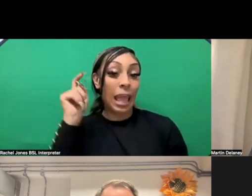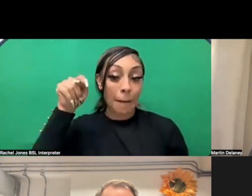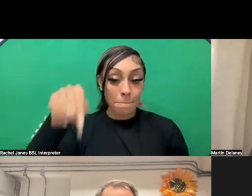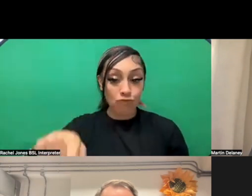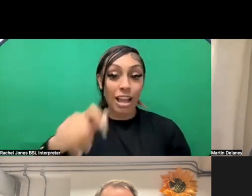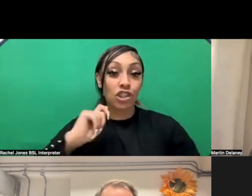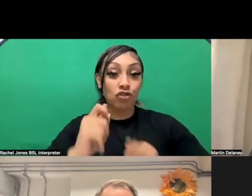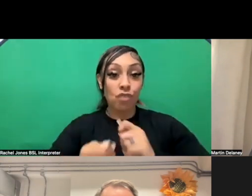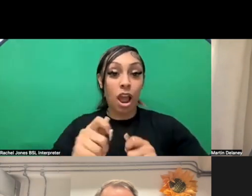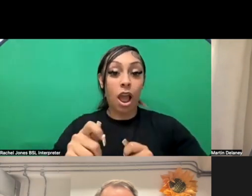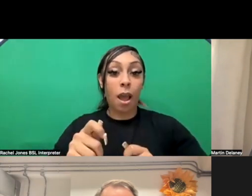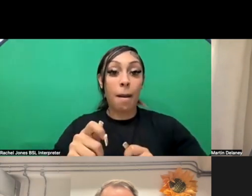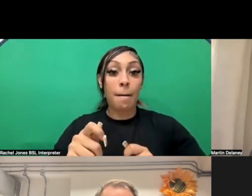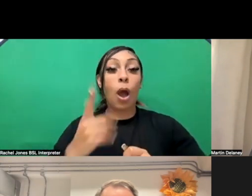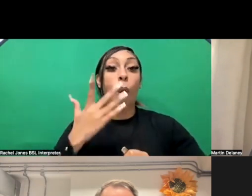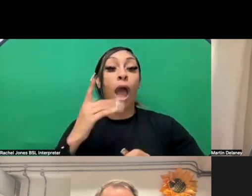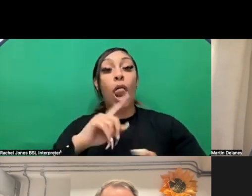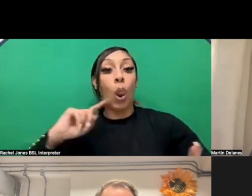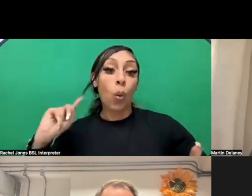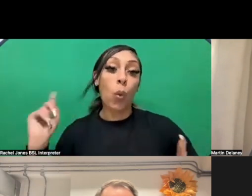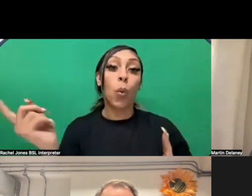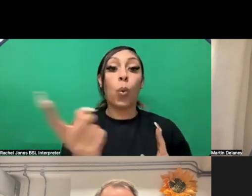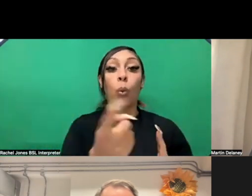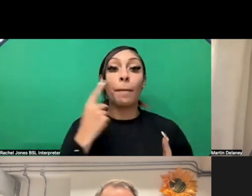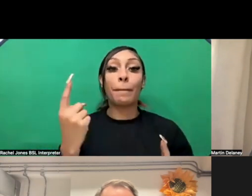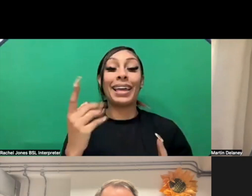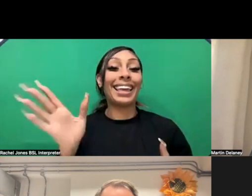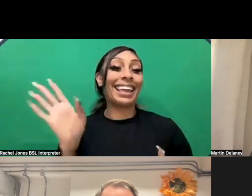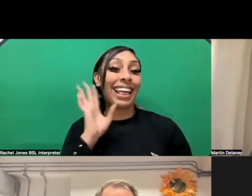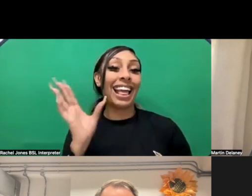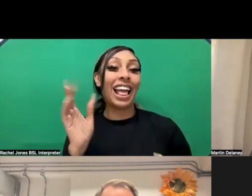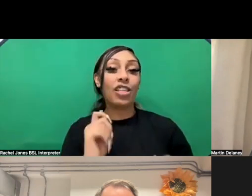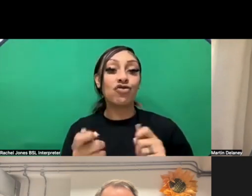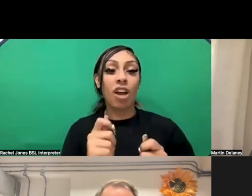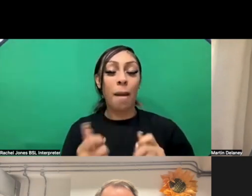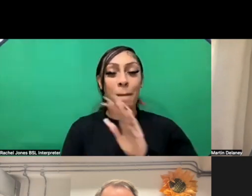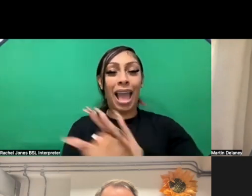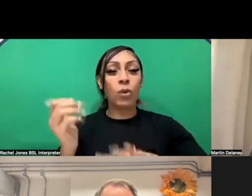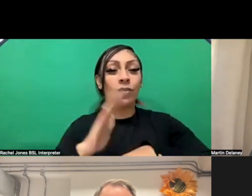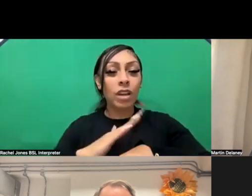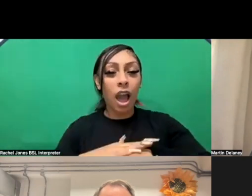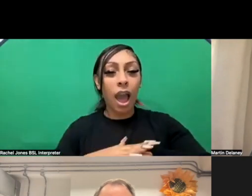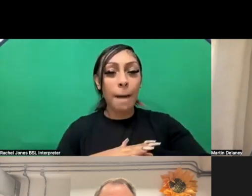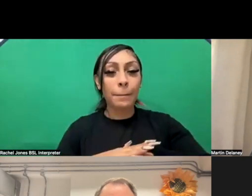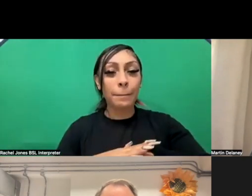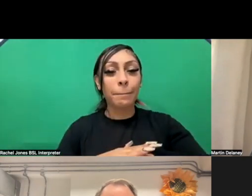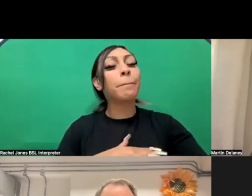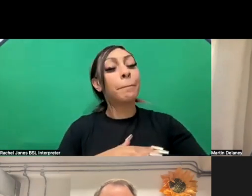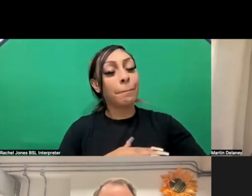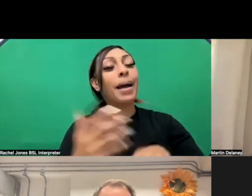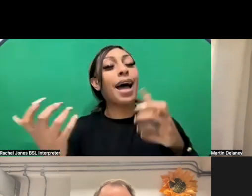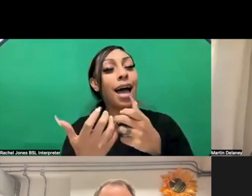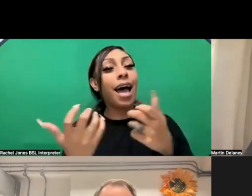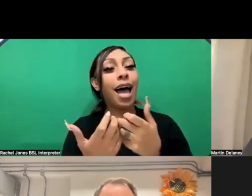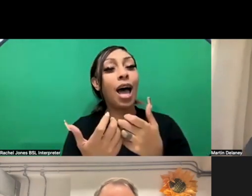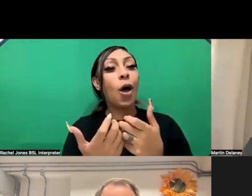buttons, and then when it looped back around, you'd hear the drum beats. But I noticed they were out of time, so I said, how can I make them